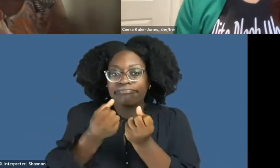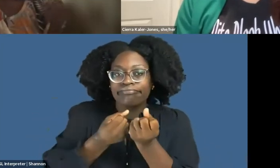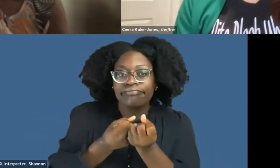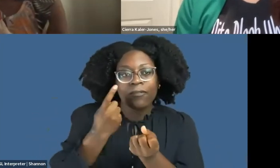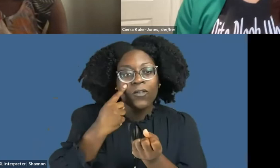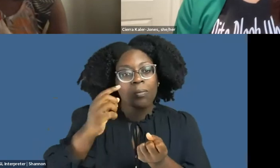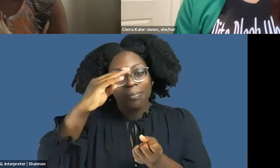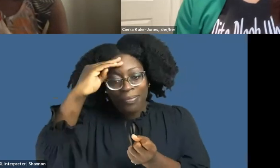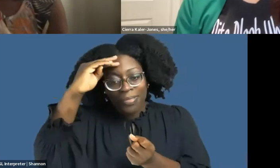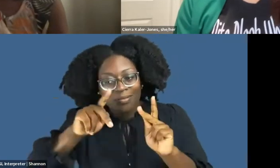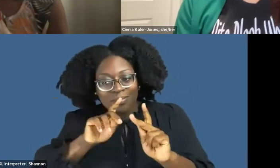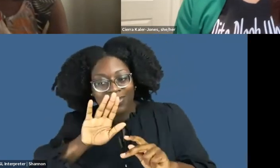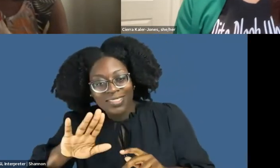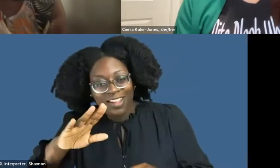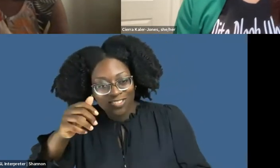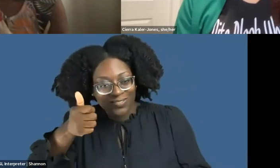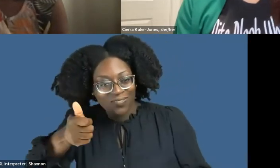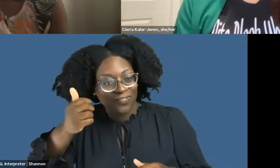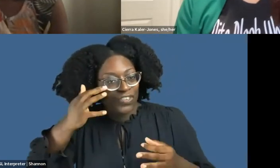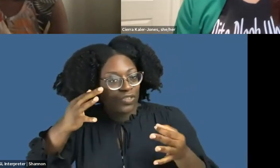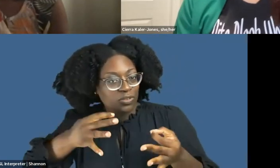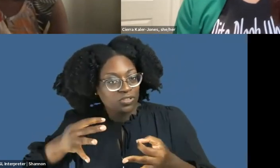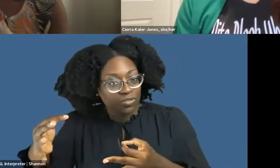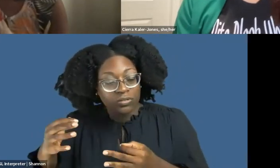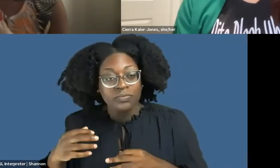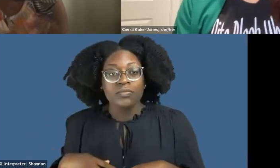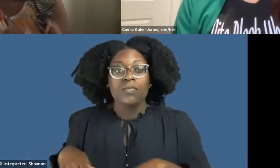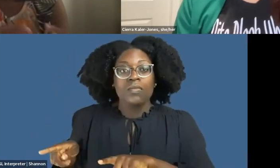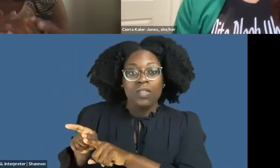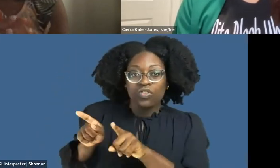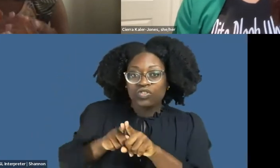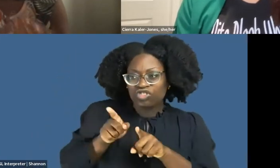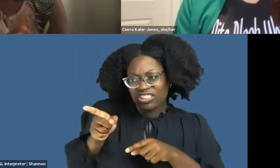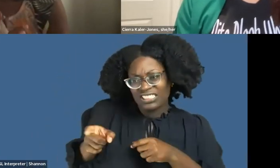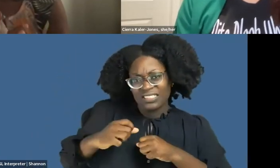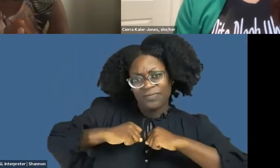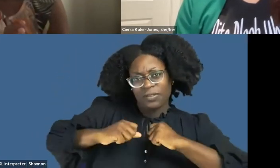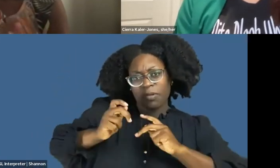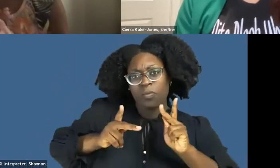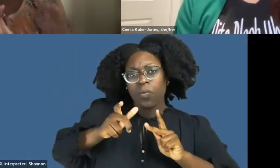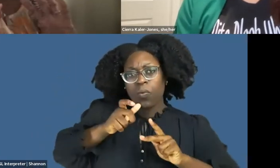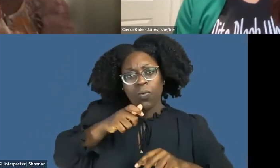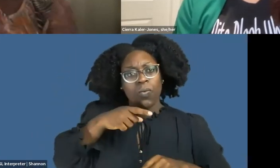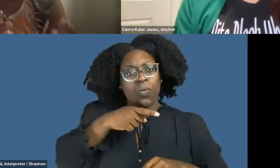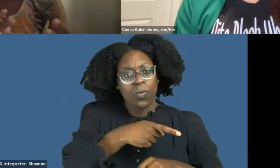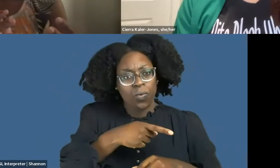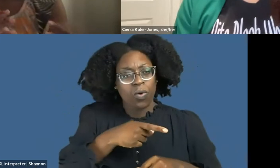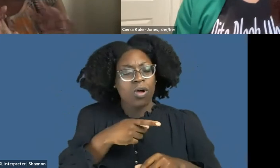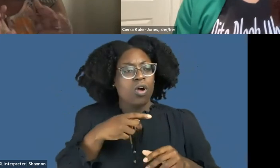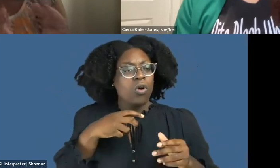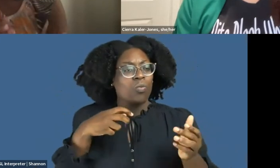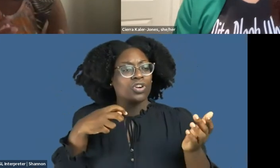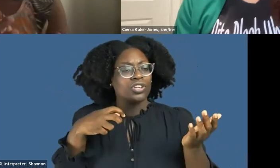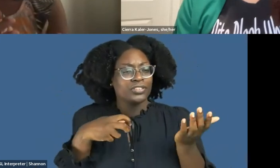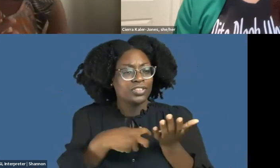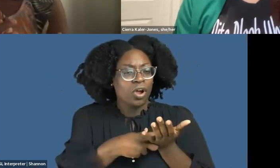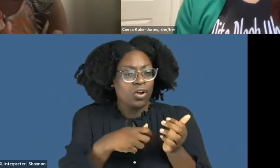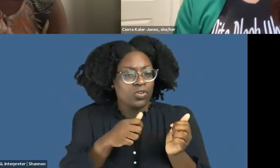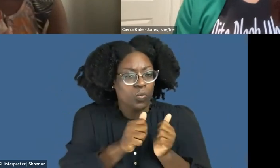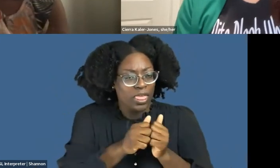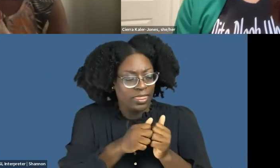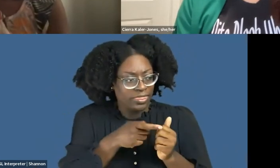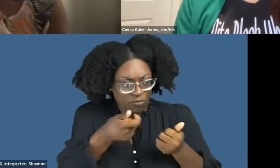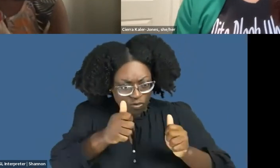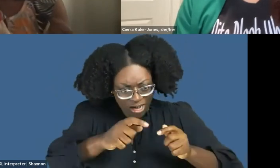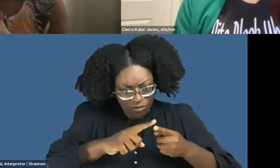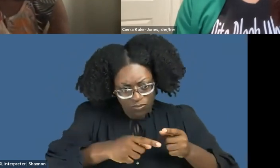have been charged with self-defense, including Black men and women. And she tries to always move kind of war resources, war conversations